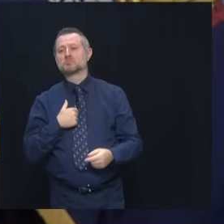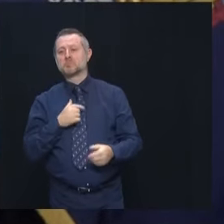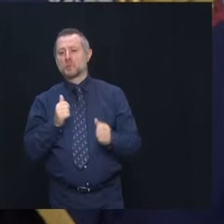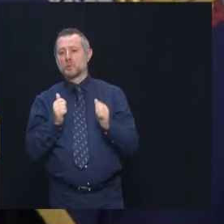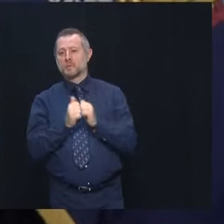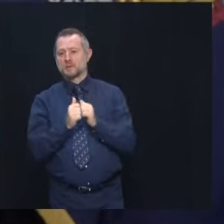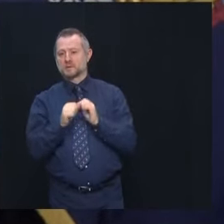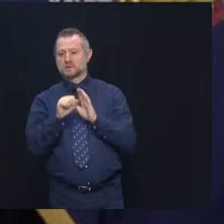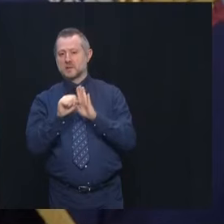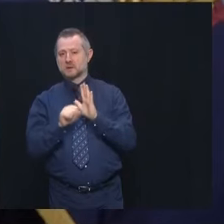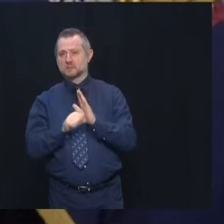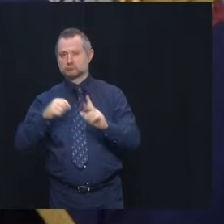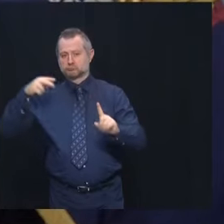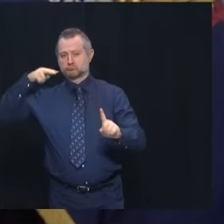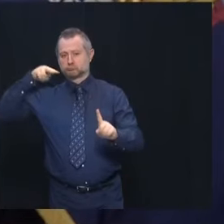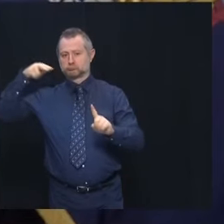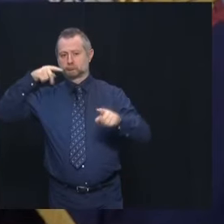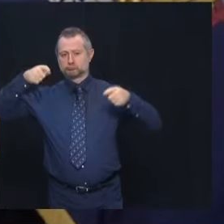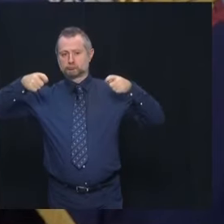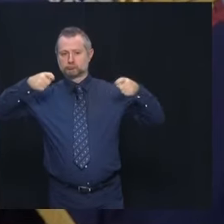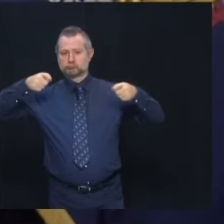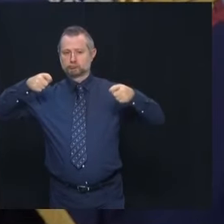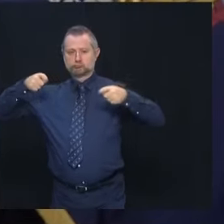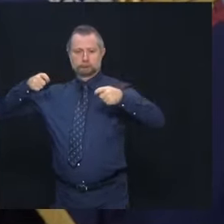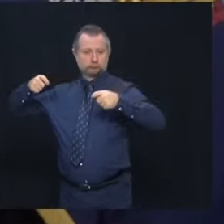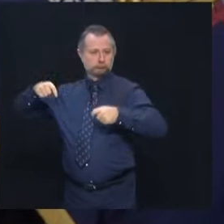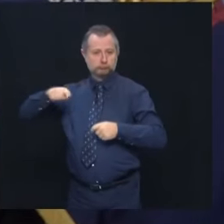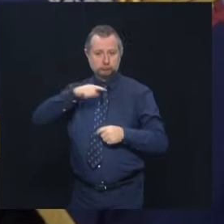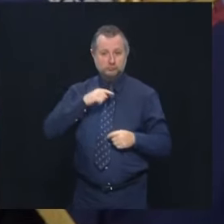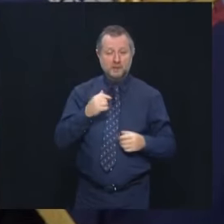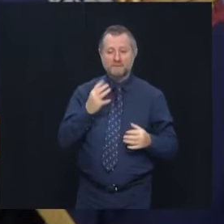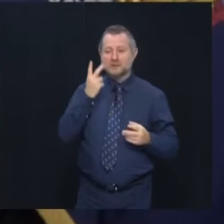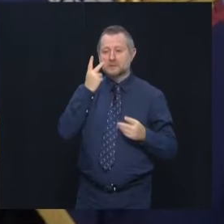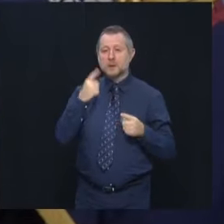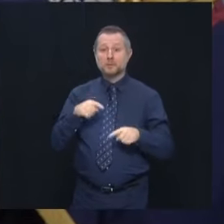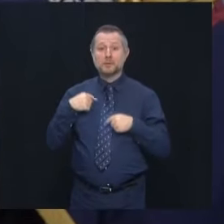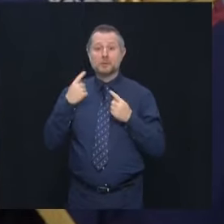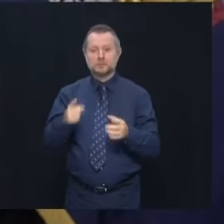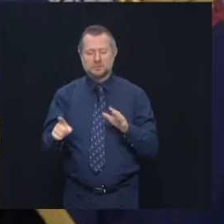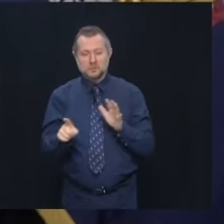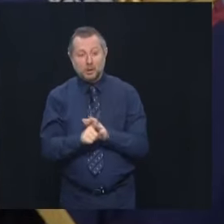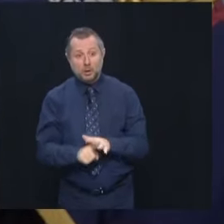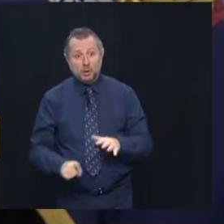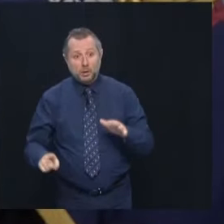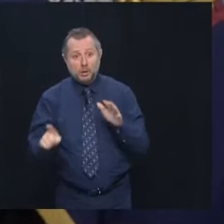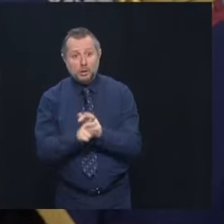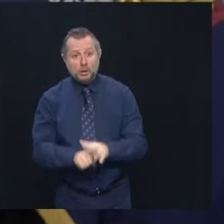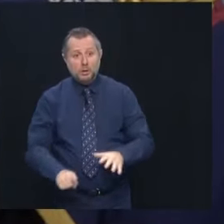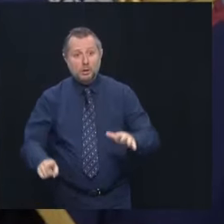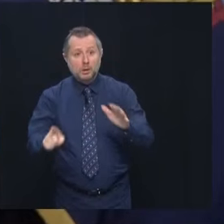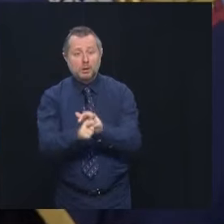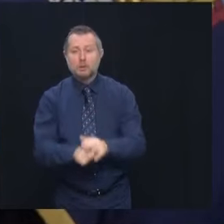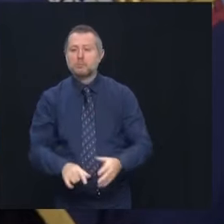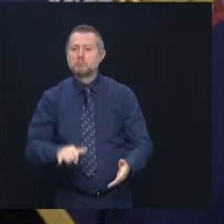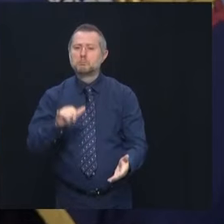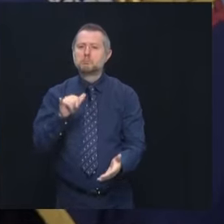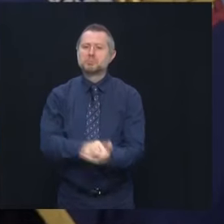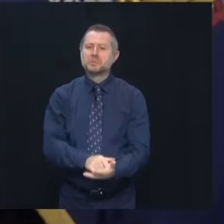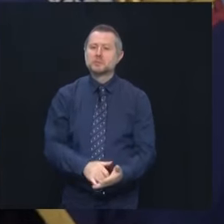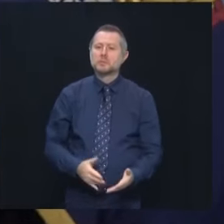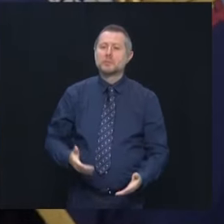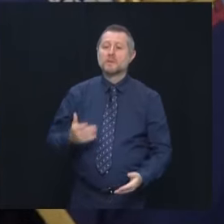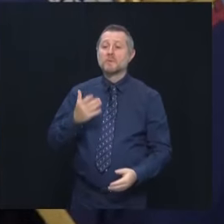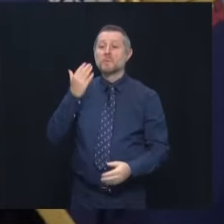because I've seen this movie, and you've seen this movie. 26 enforcement actions is not enforcement.